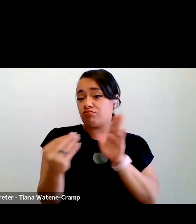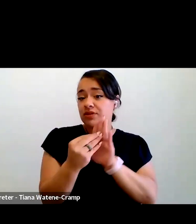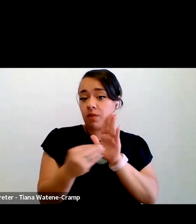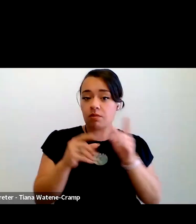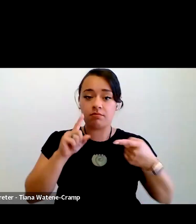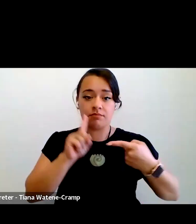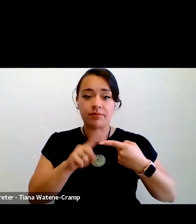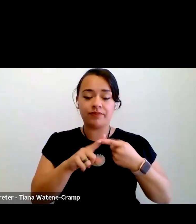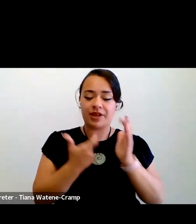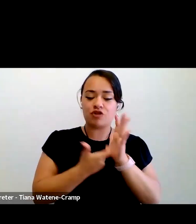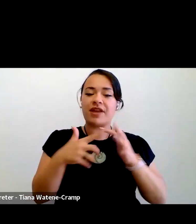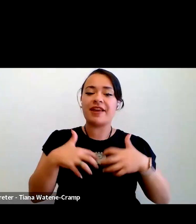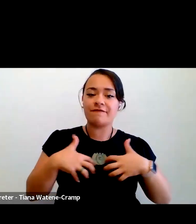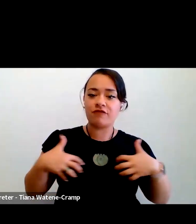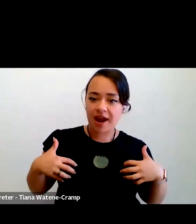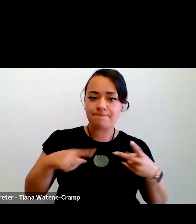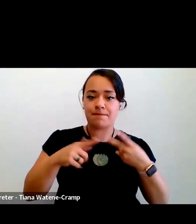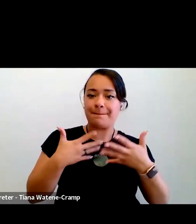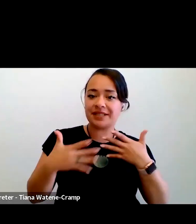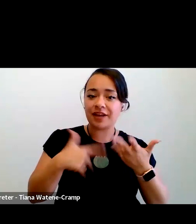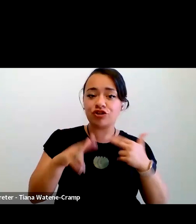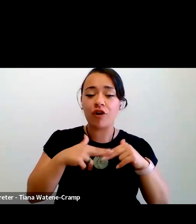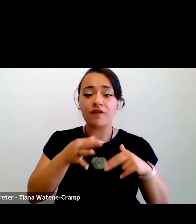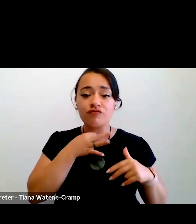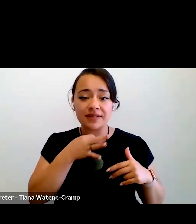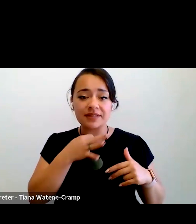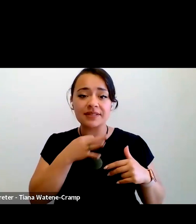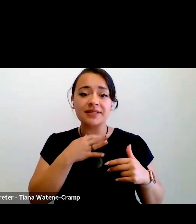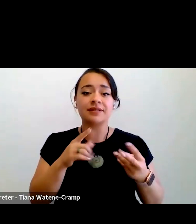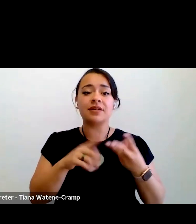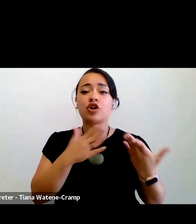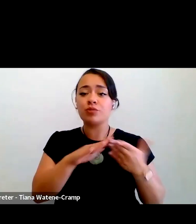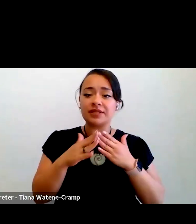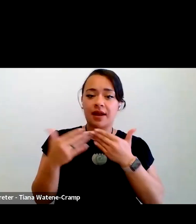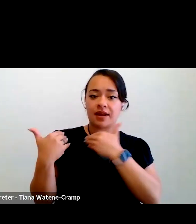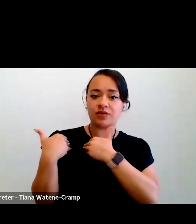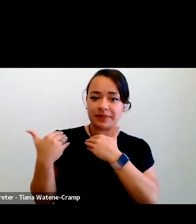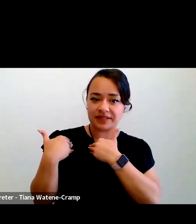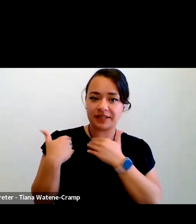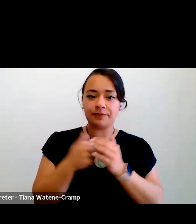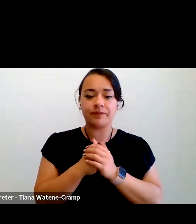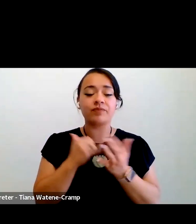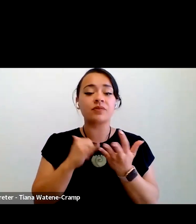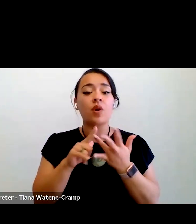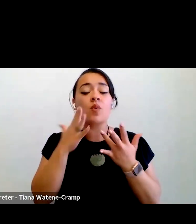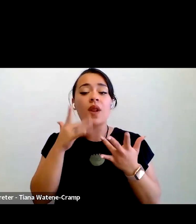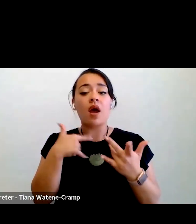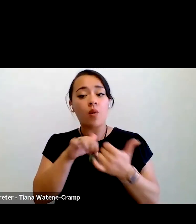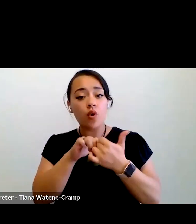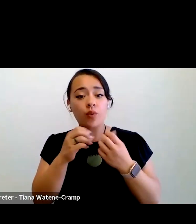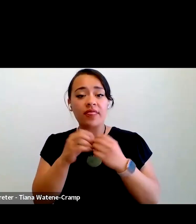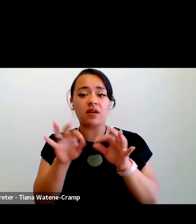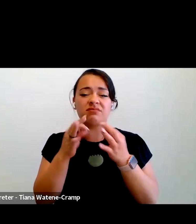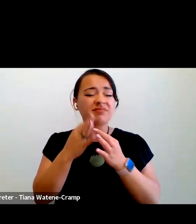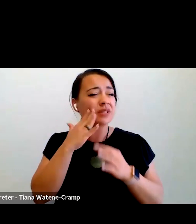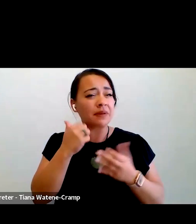is reframing mitigation of risk as community accountability. So when I work with organisations, whether a football